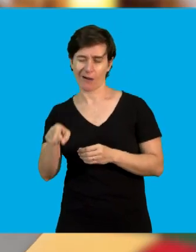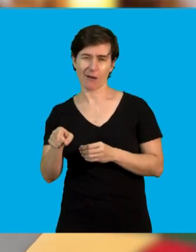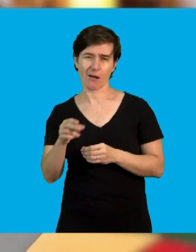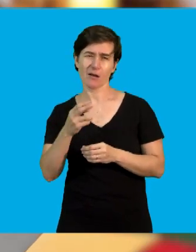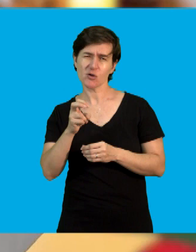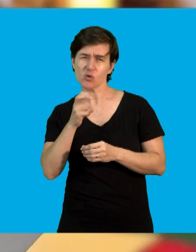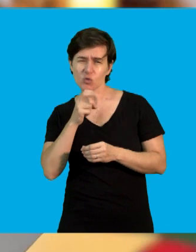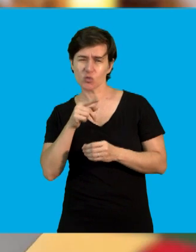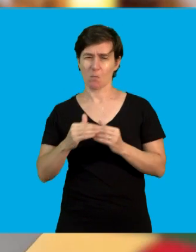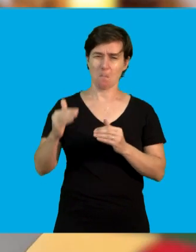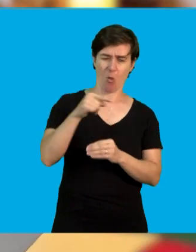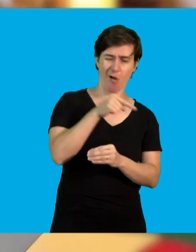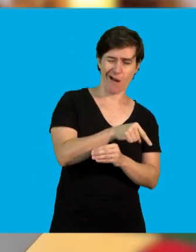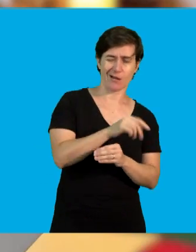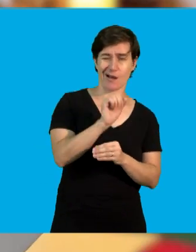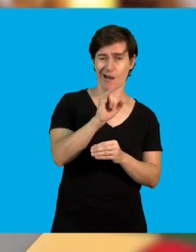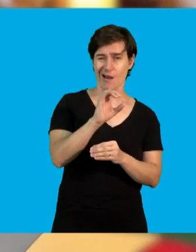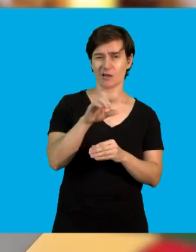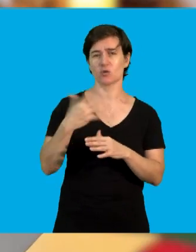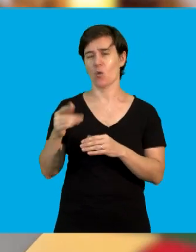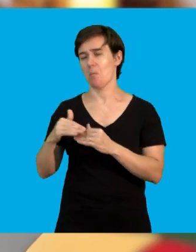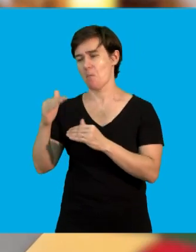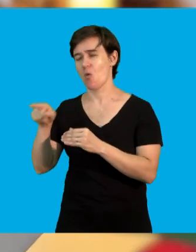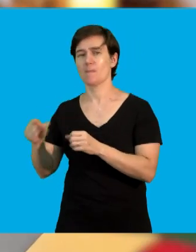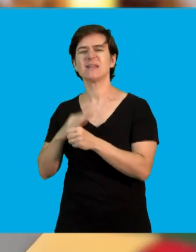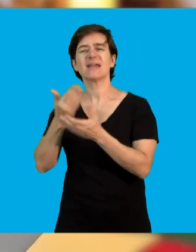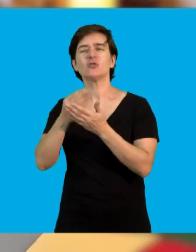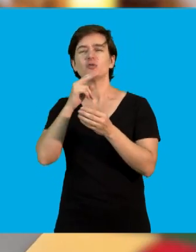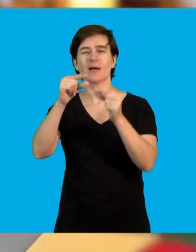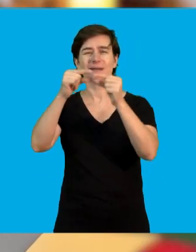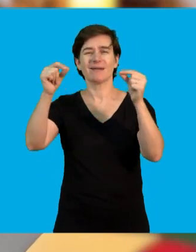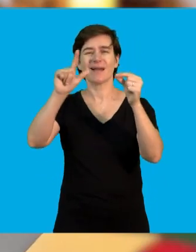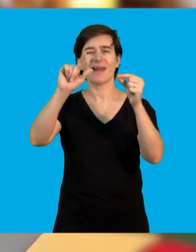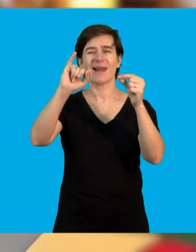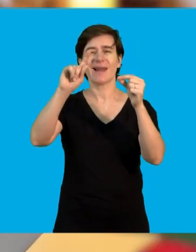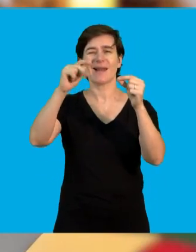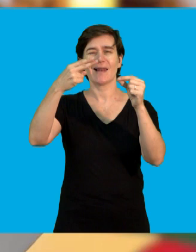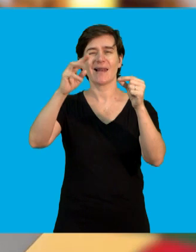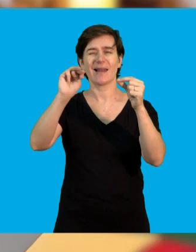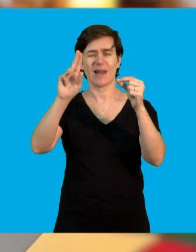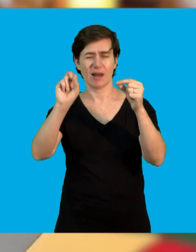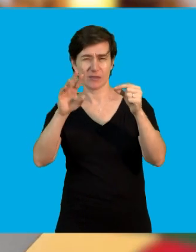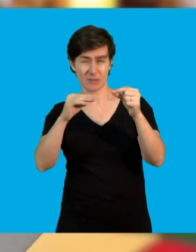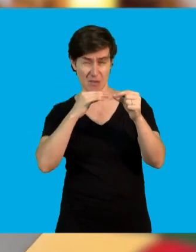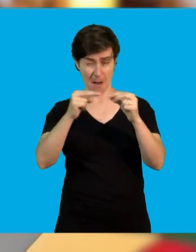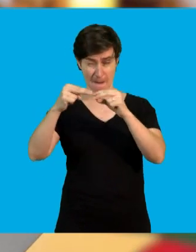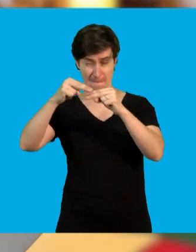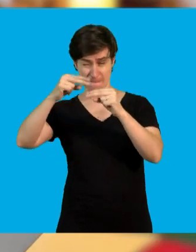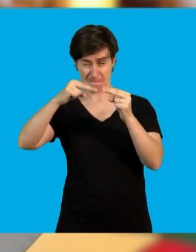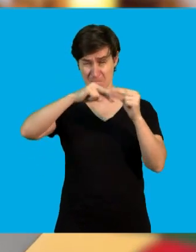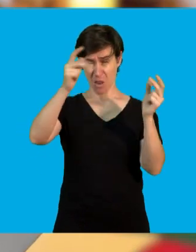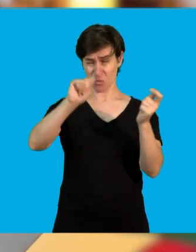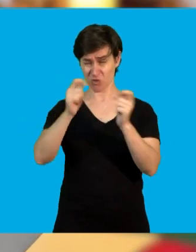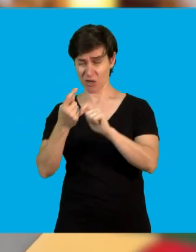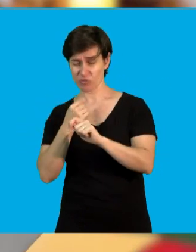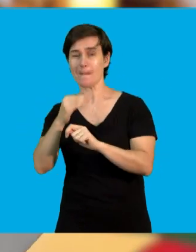if whether the substance is acidic or basic. We can use a litmus paper and check the color change. From blue to red, we know that